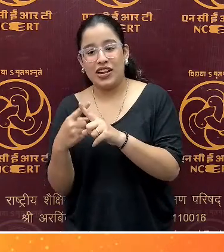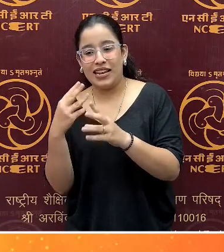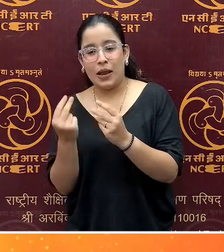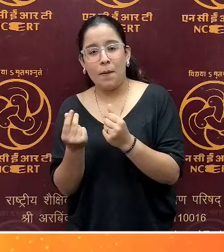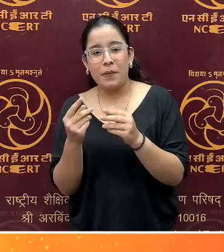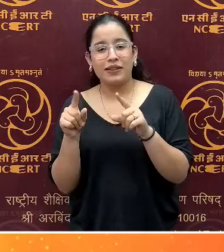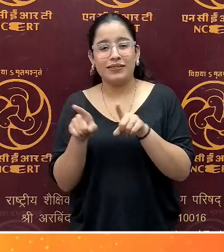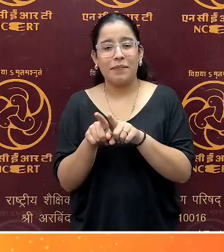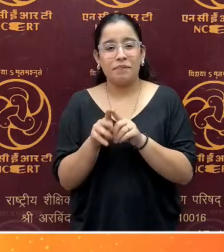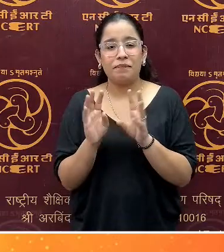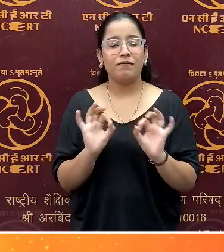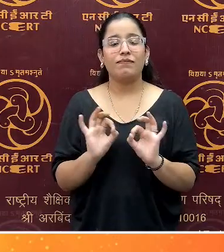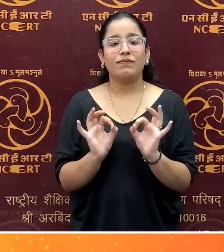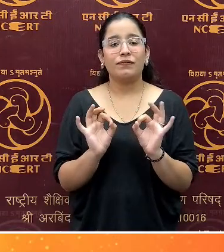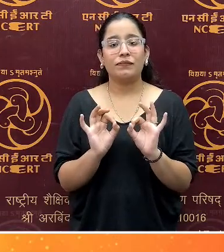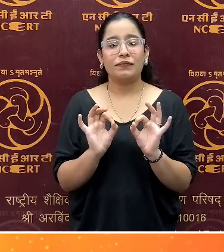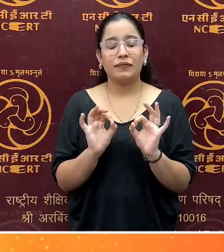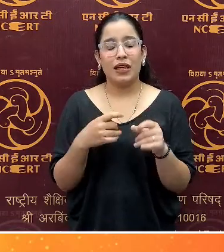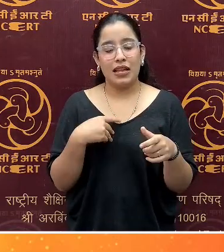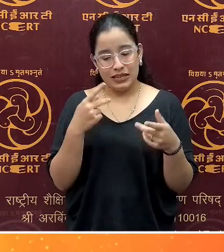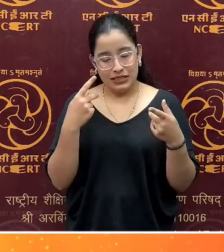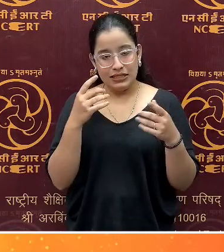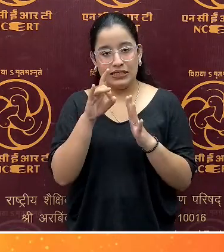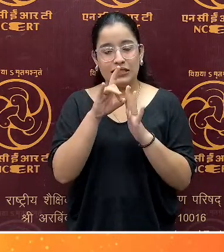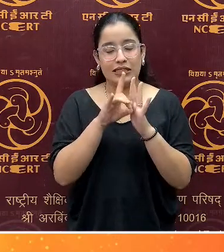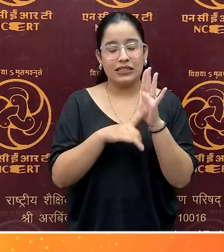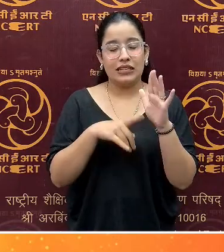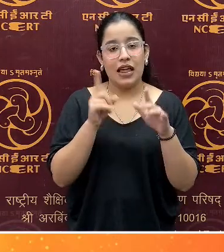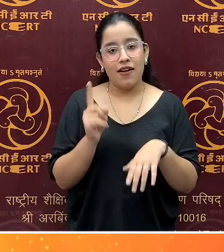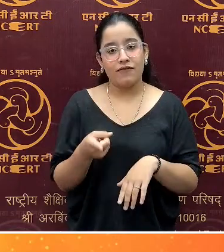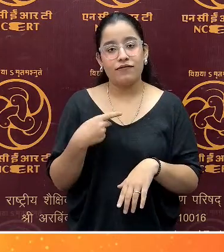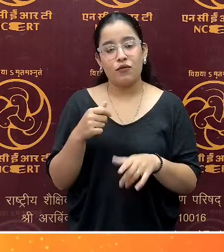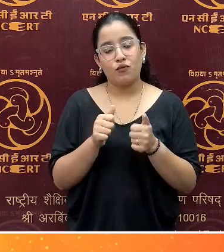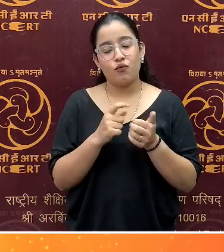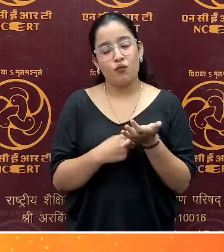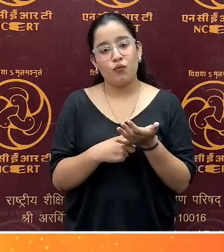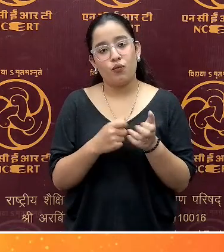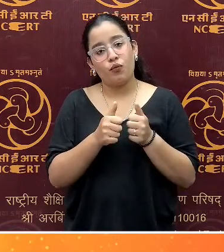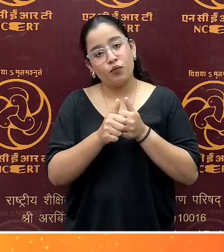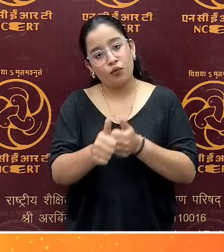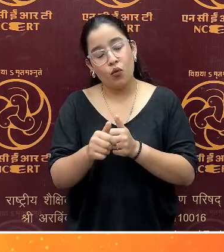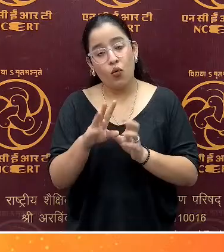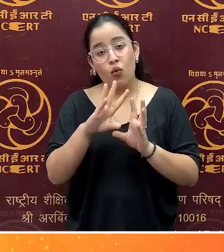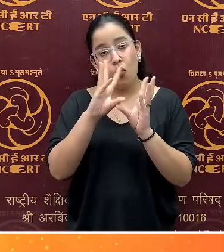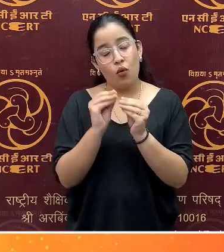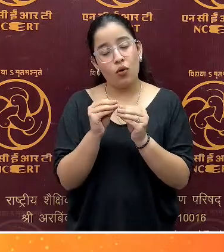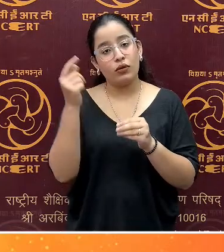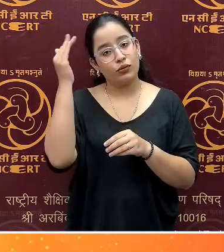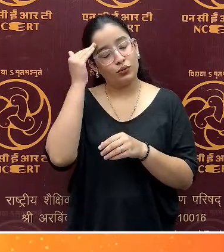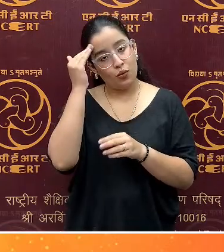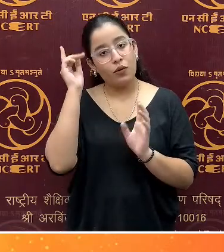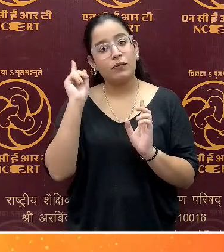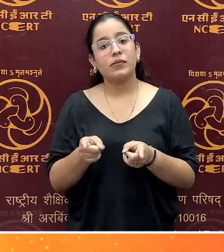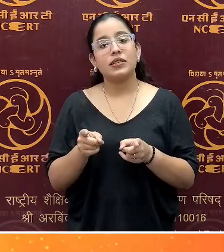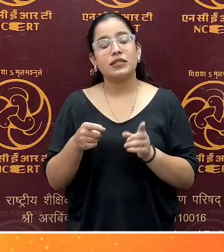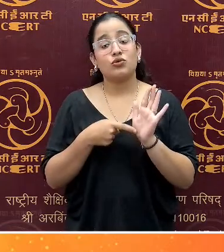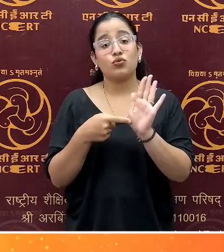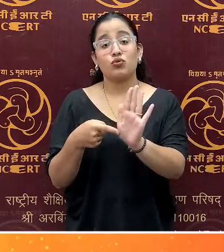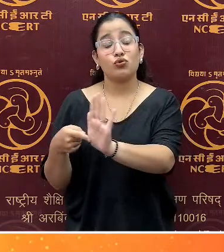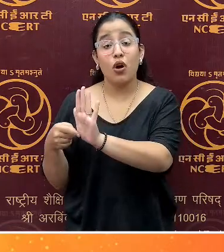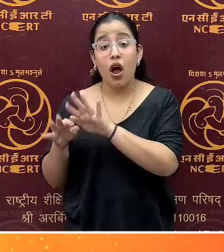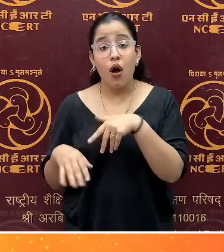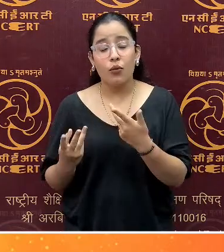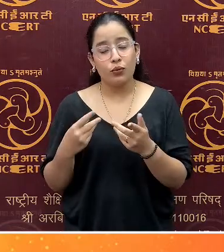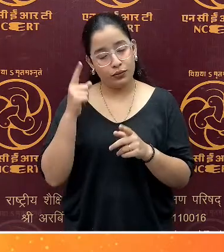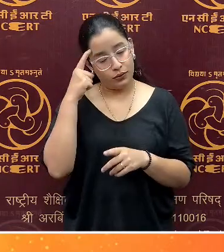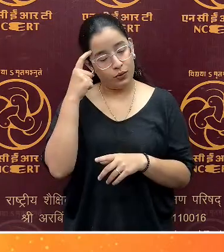number system. Right. There is a rule in it. So we need to follow these rules and we need to know the representation, and only then